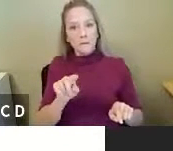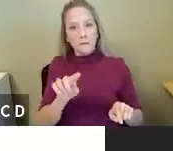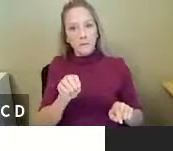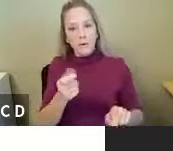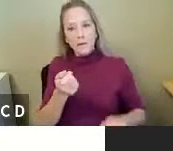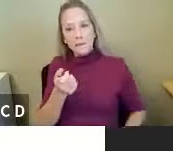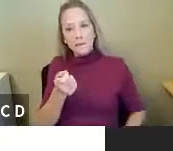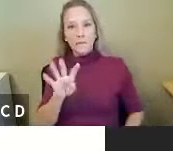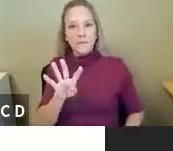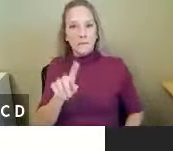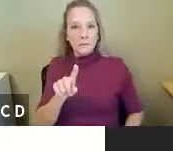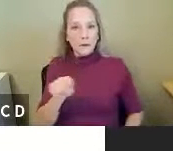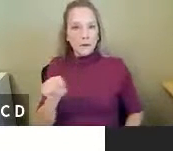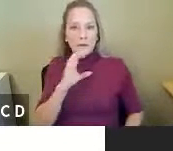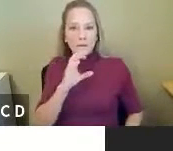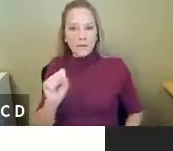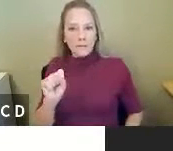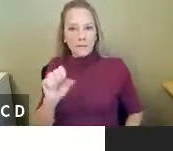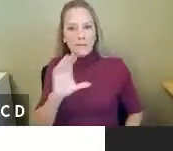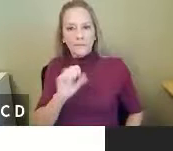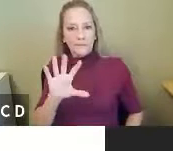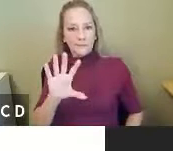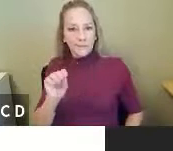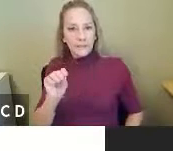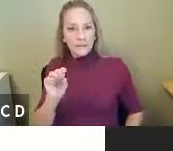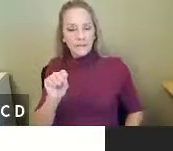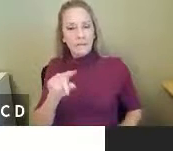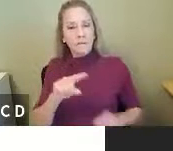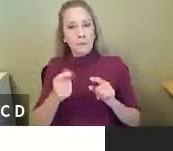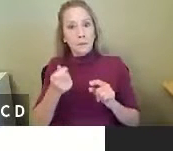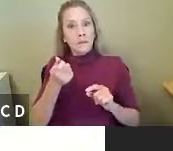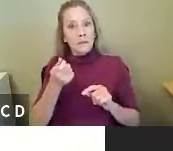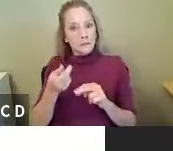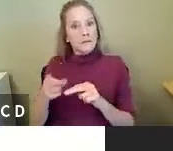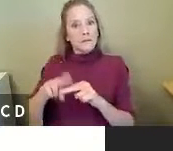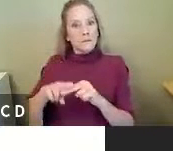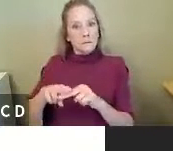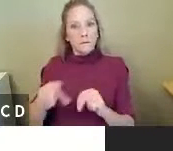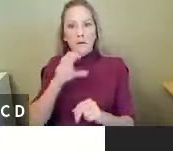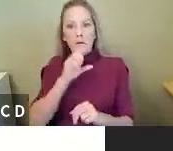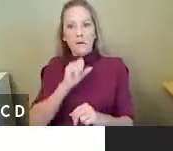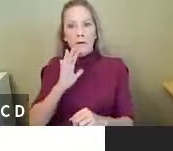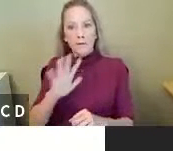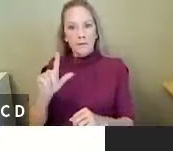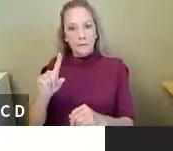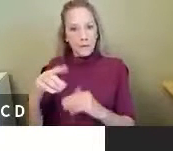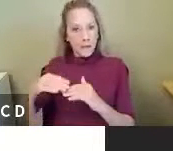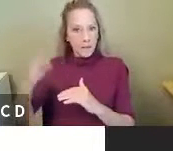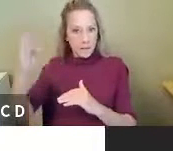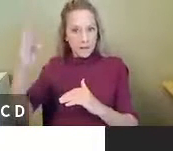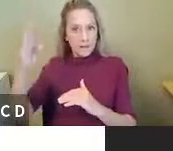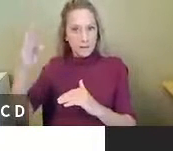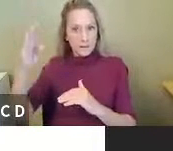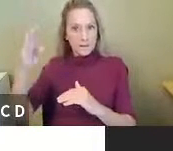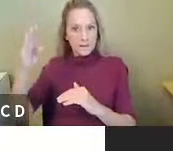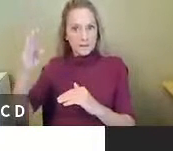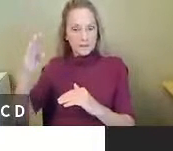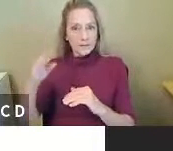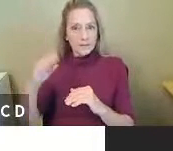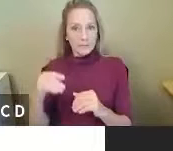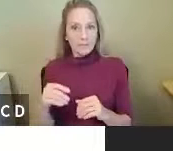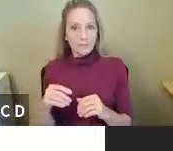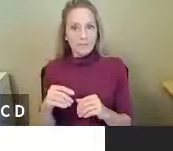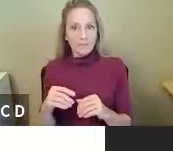41 to 50, but a significant increase in 51 and above 8 years